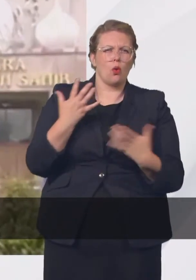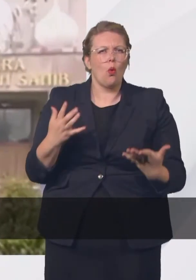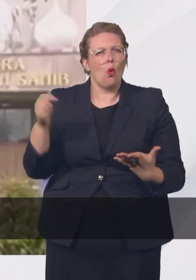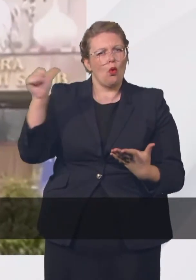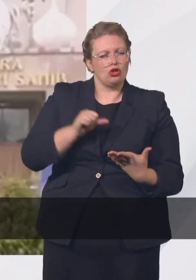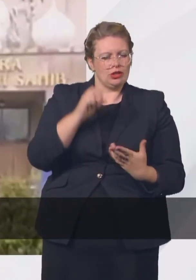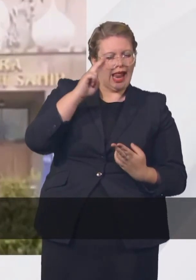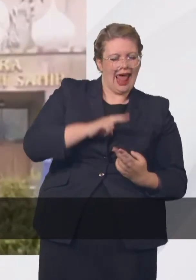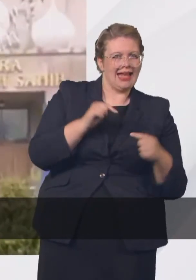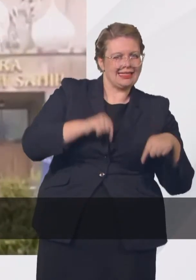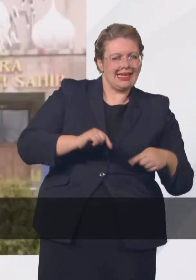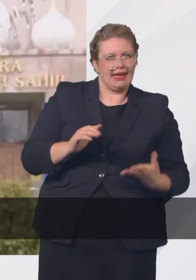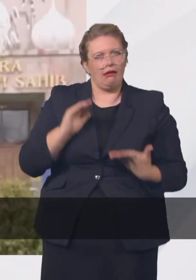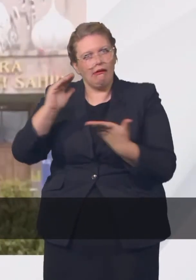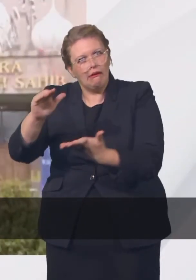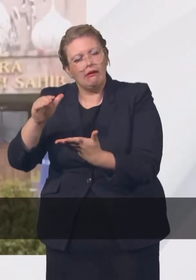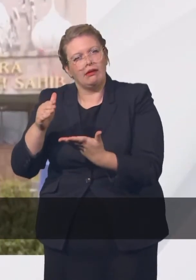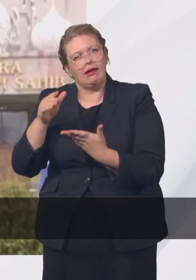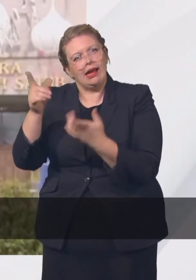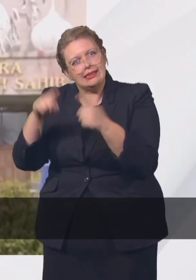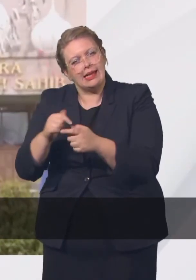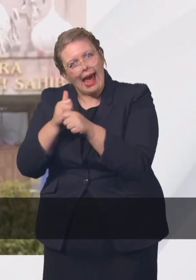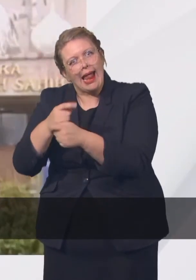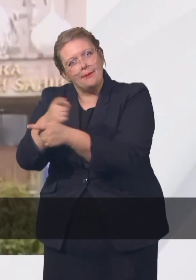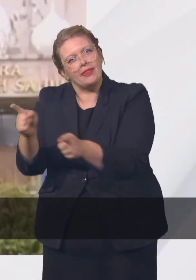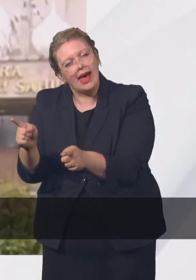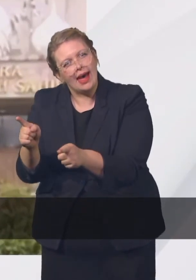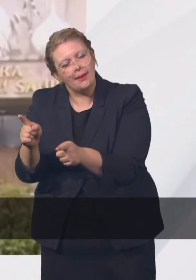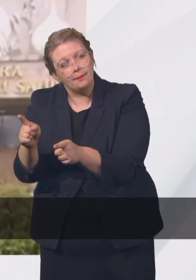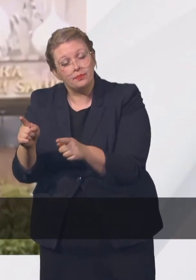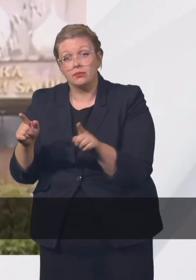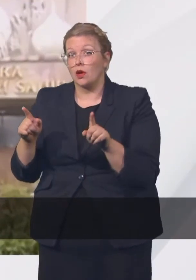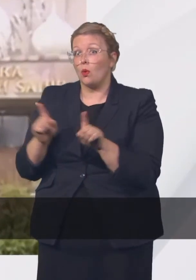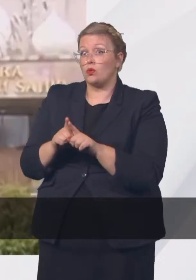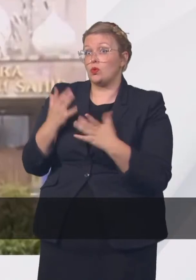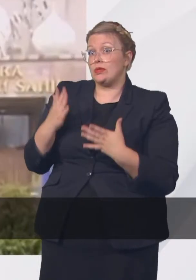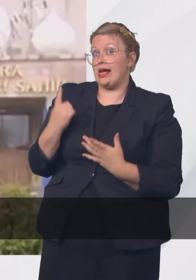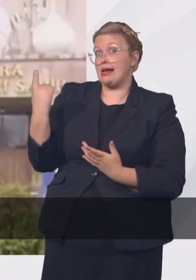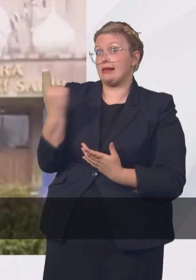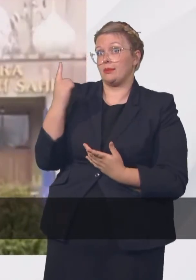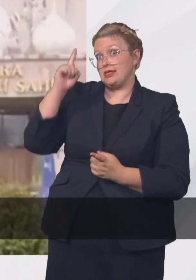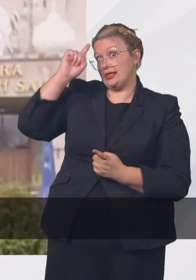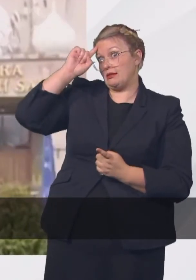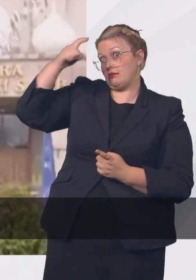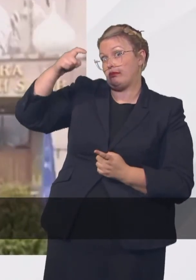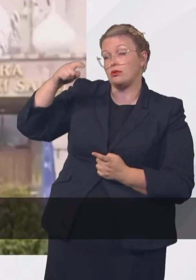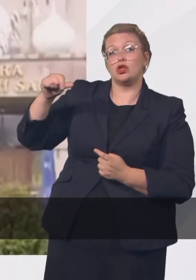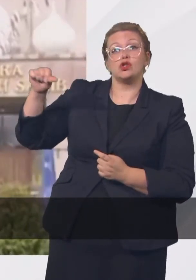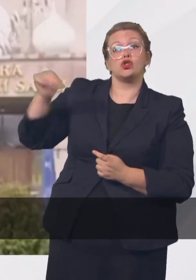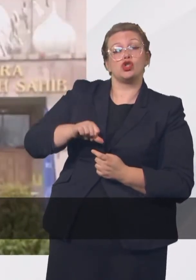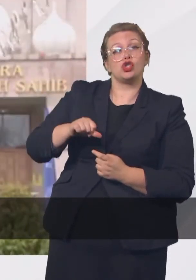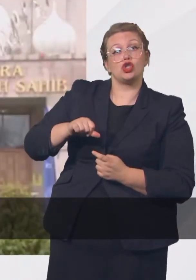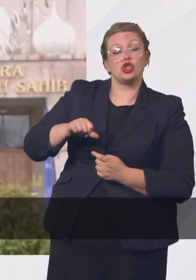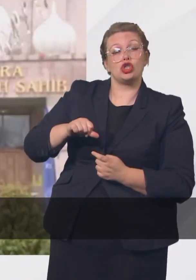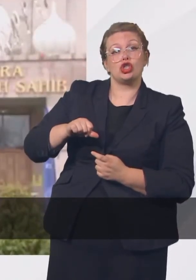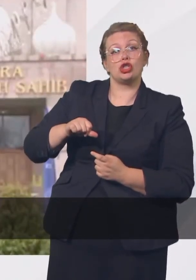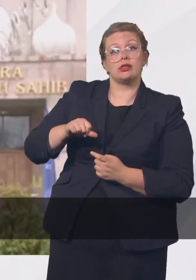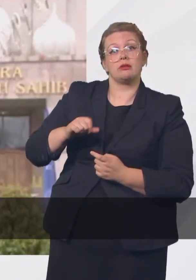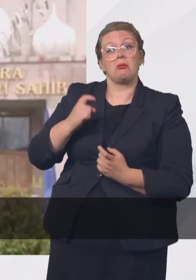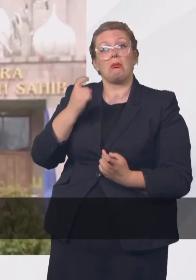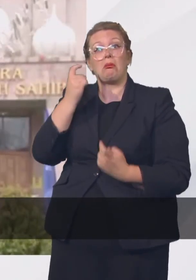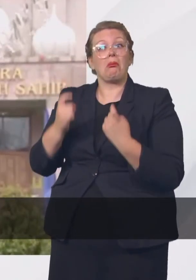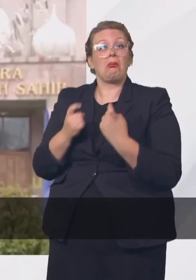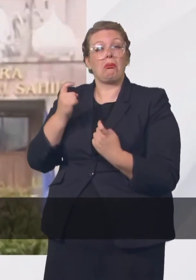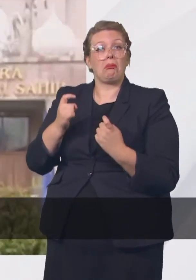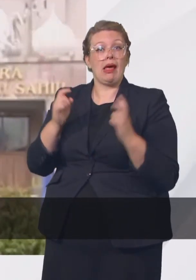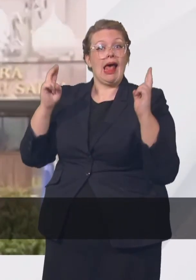help India? And also, are you, as Sir Edward Lee suggested today, perhaps reconsidering the drastic cuts to